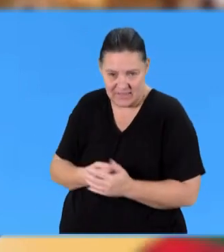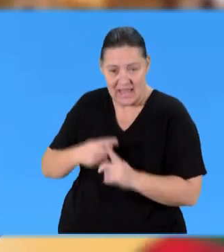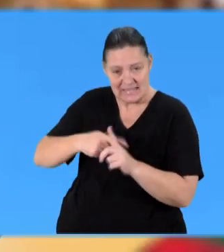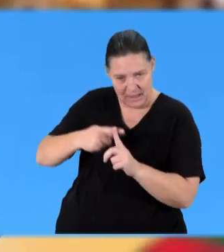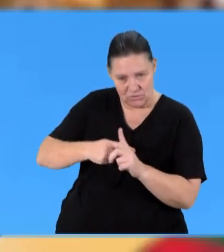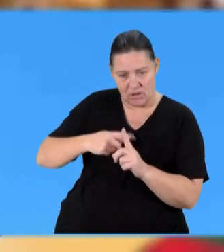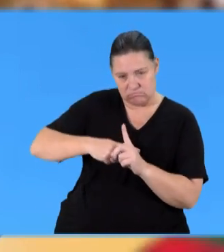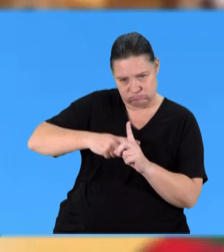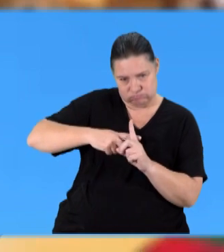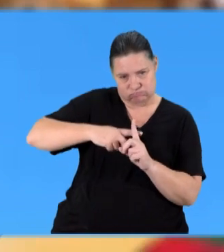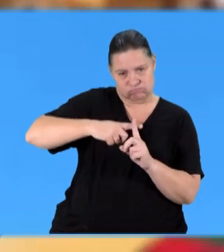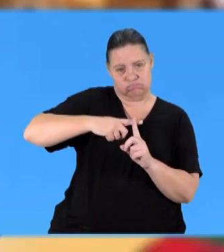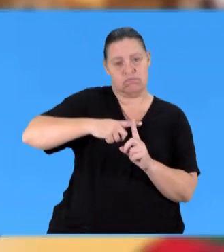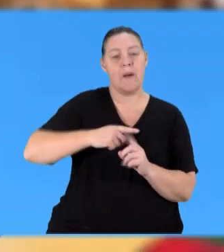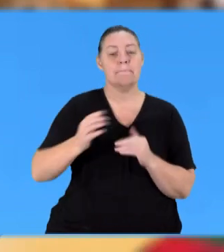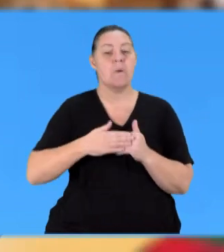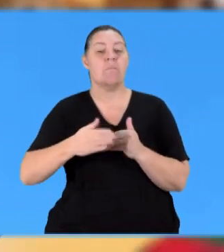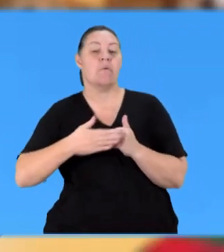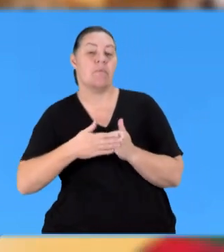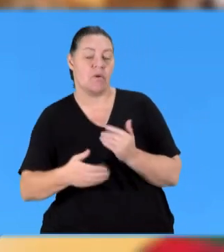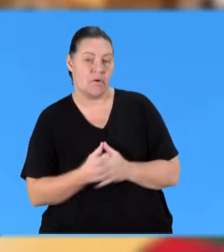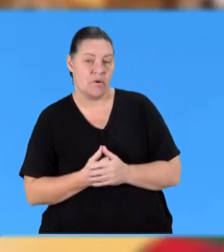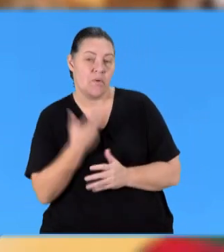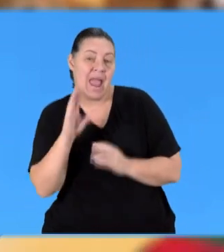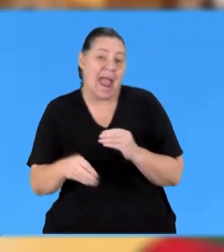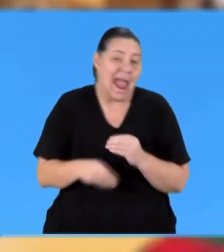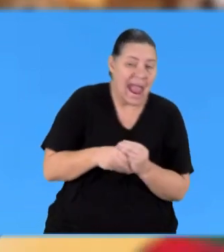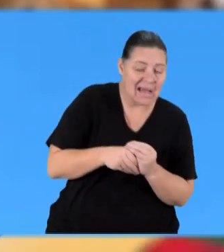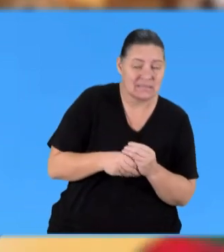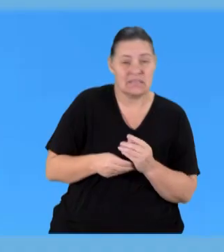So as we continue increasing the temperature, increasing or adding the